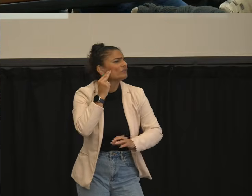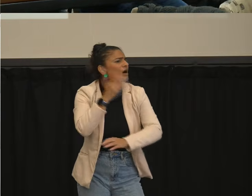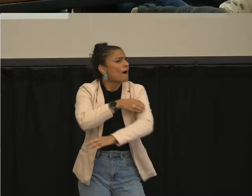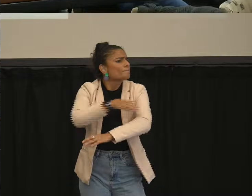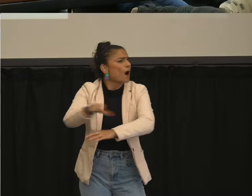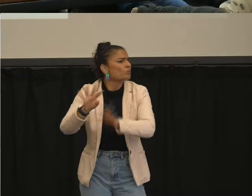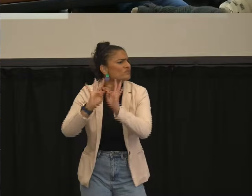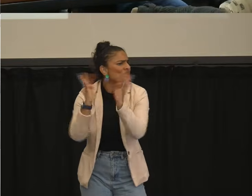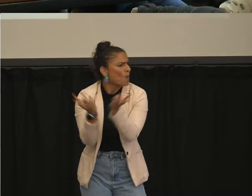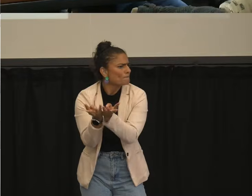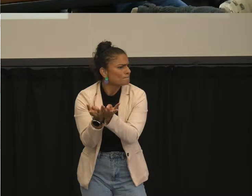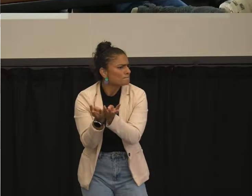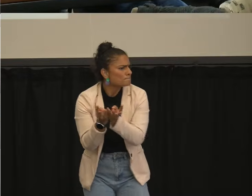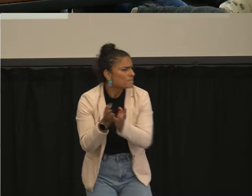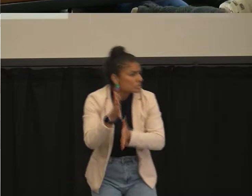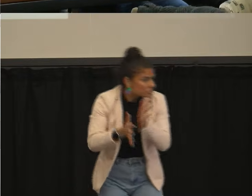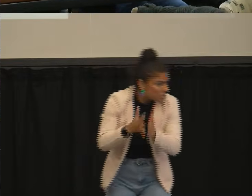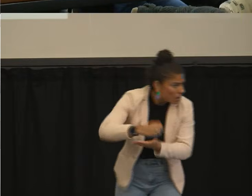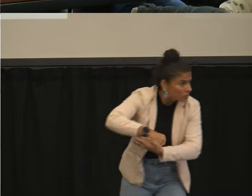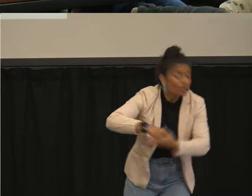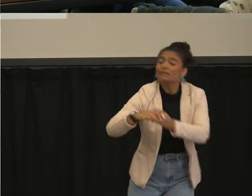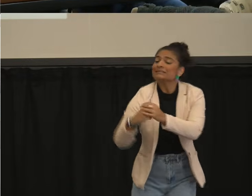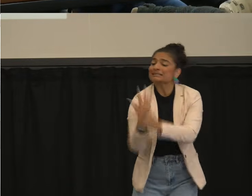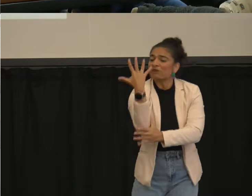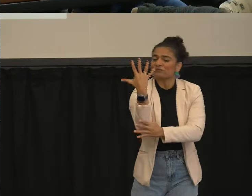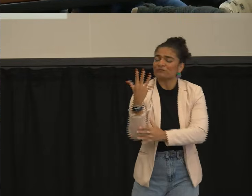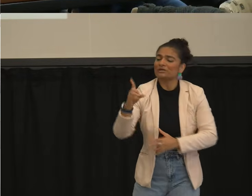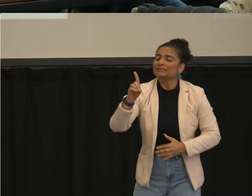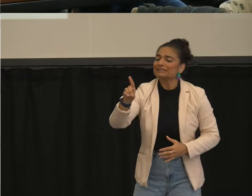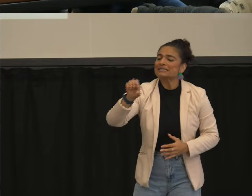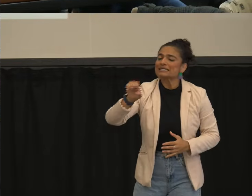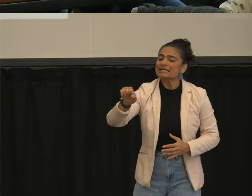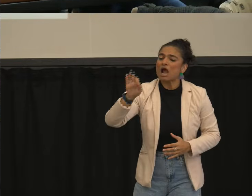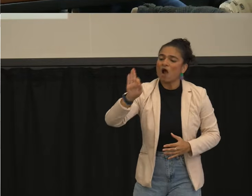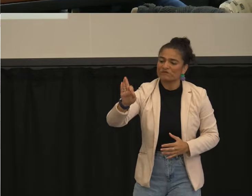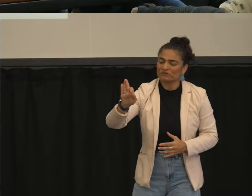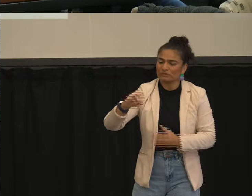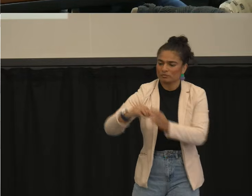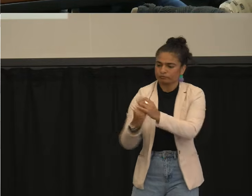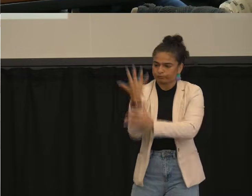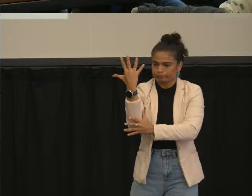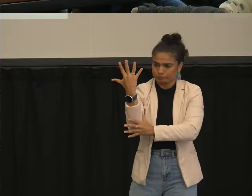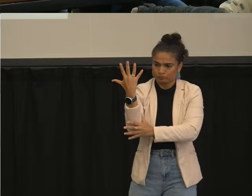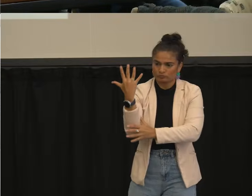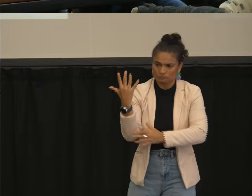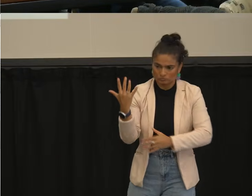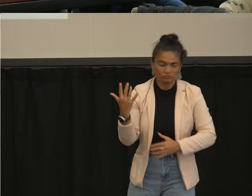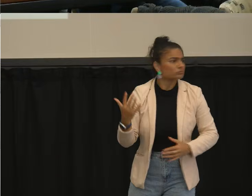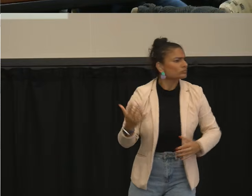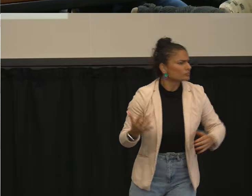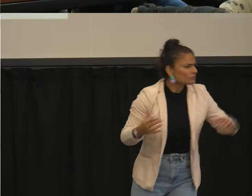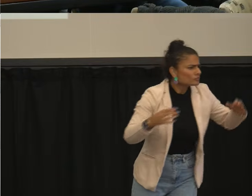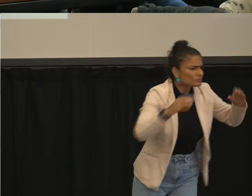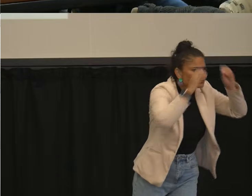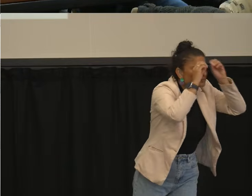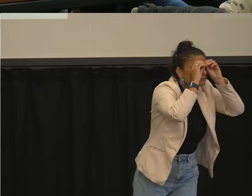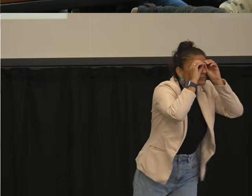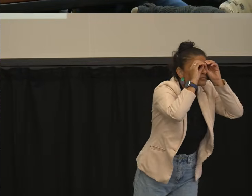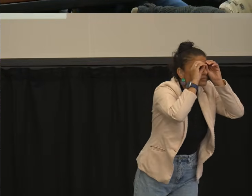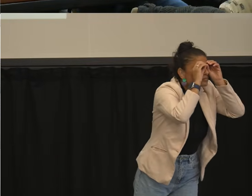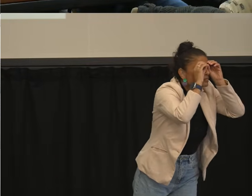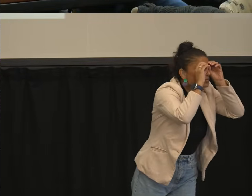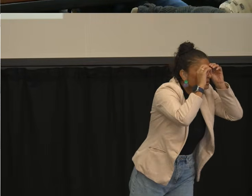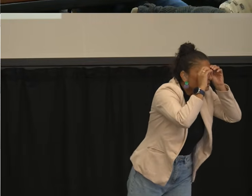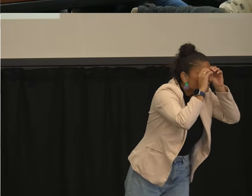There's also another one, Deaf Empowerment Forum, I believe, DEF. It's also another organization that's not listed